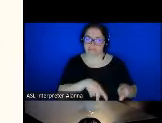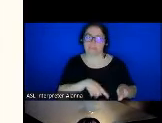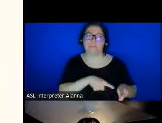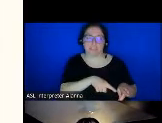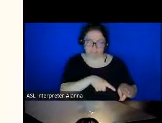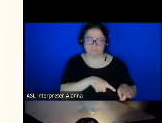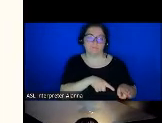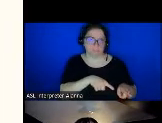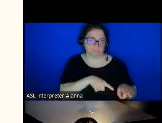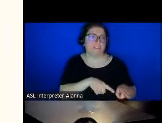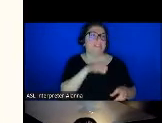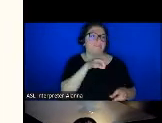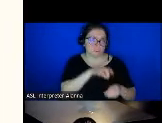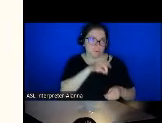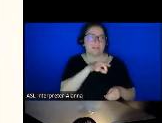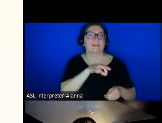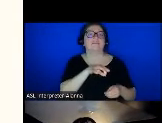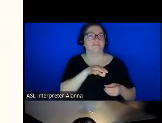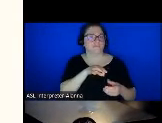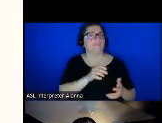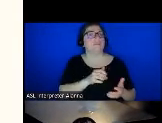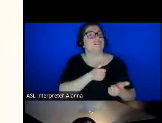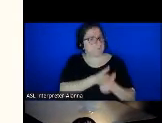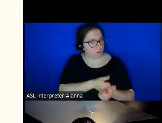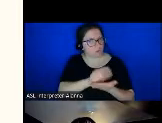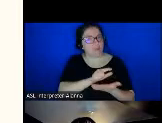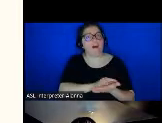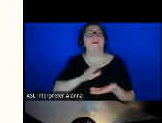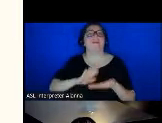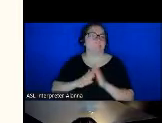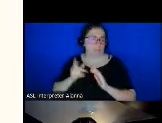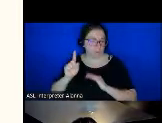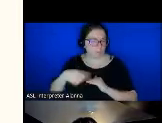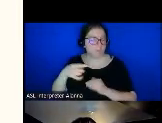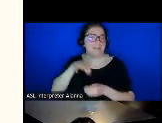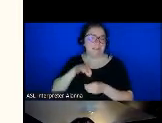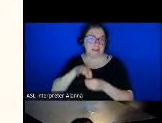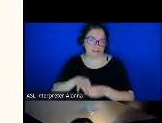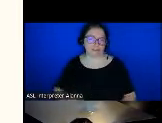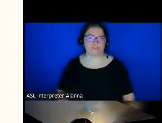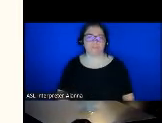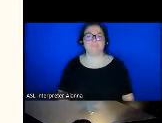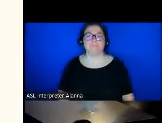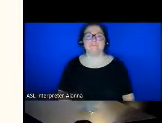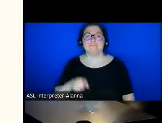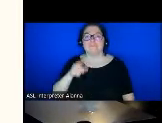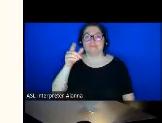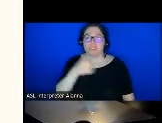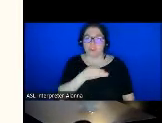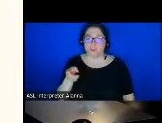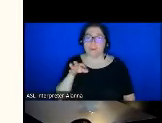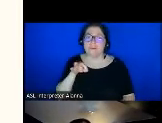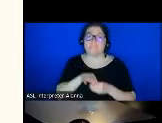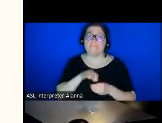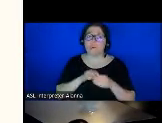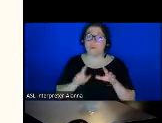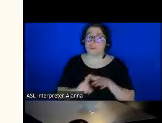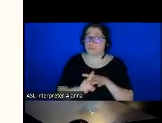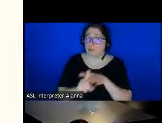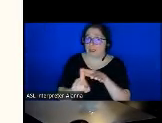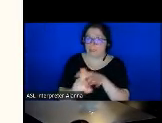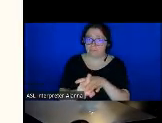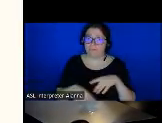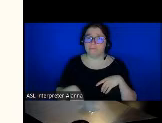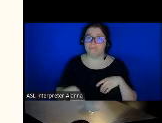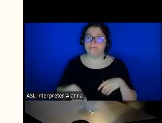municipal only elections so what does the voter turnout look like for us um so this graph that we